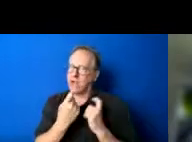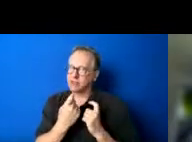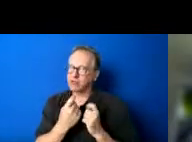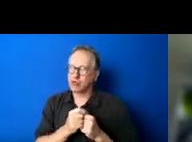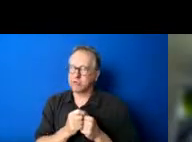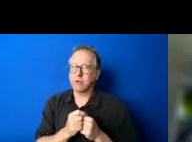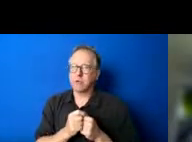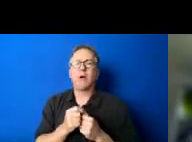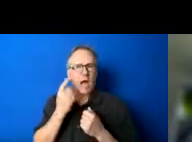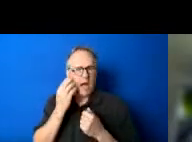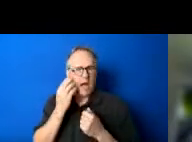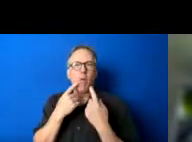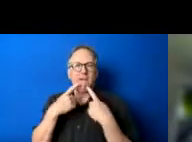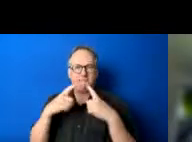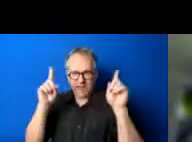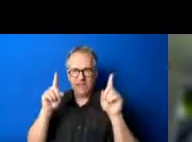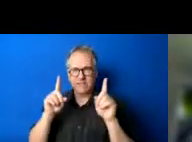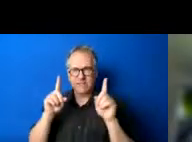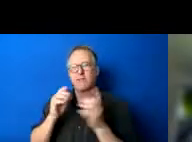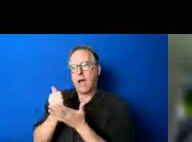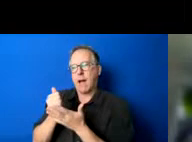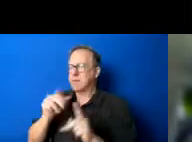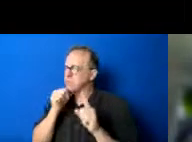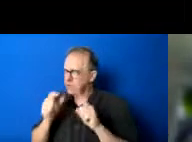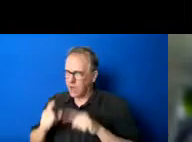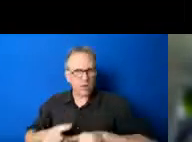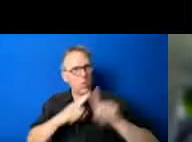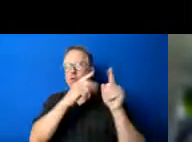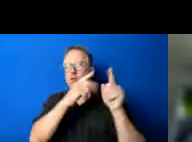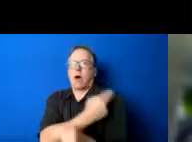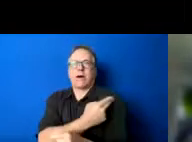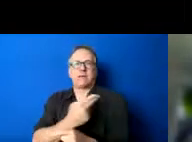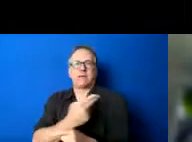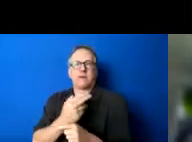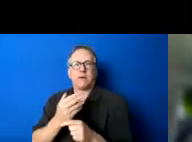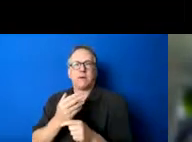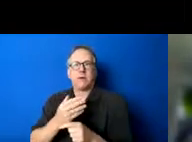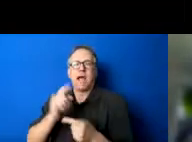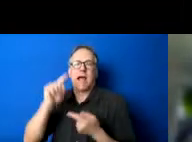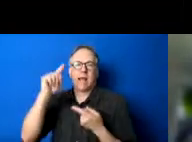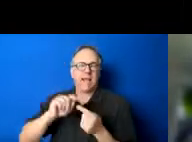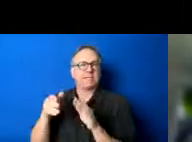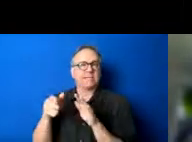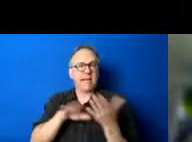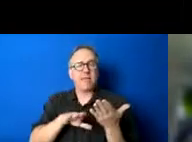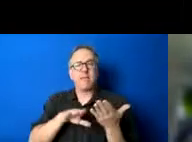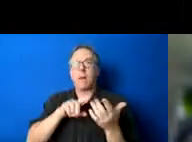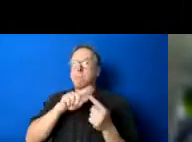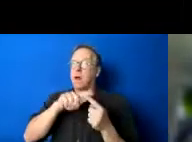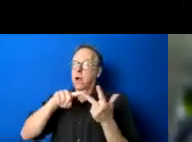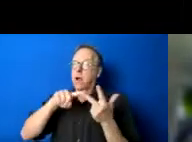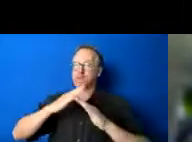been effective in preventing hospitalizations and death, but whether or not they're preventing long COVID, I'm not sure, and that's a really great